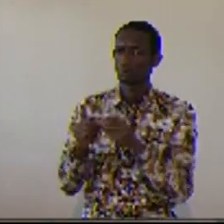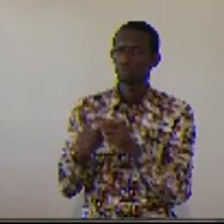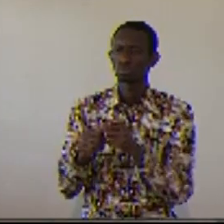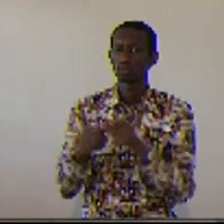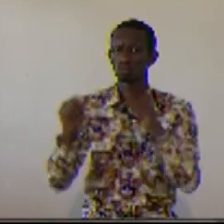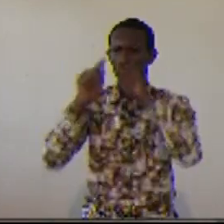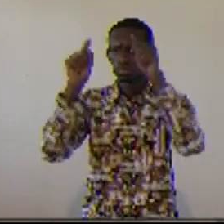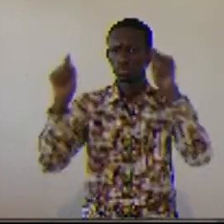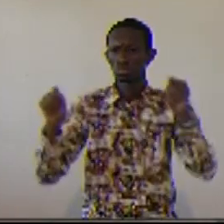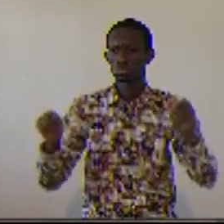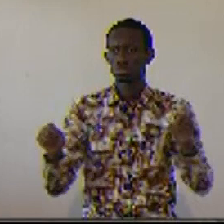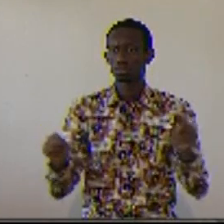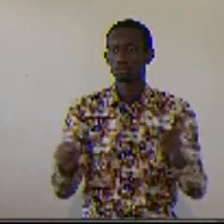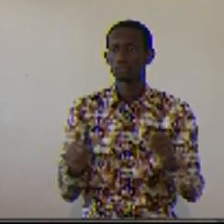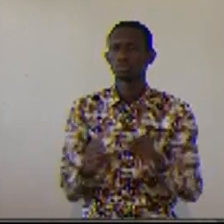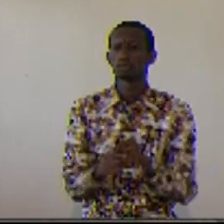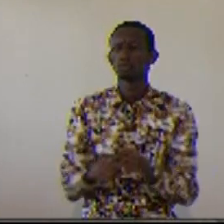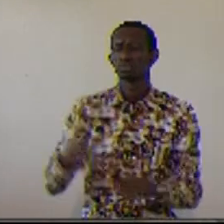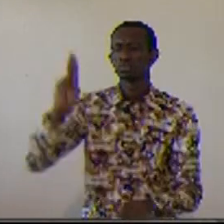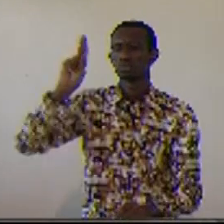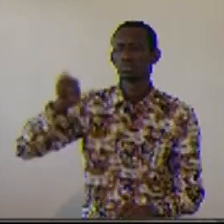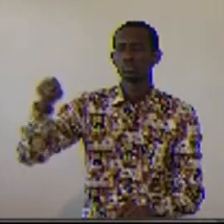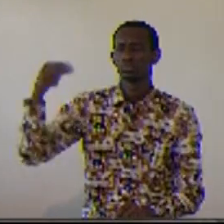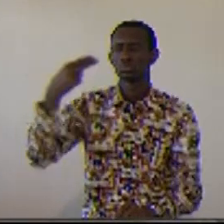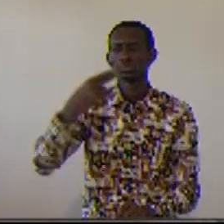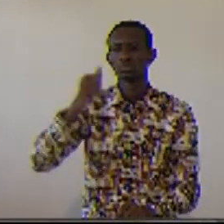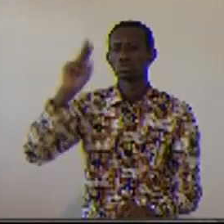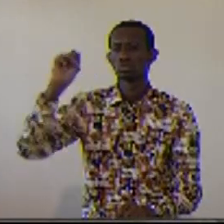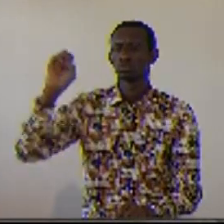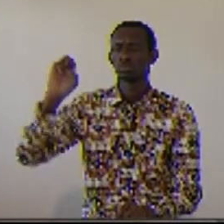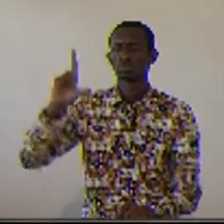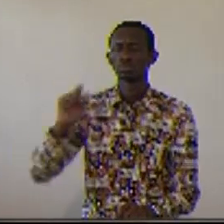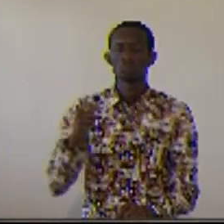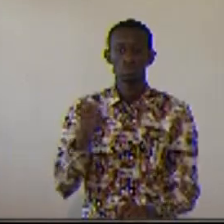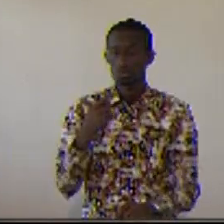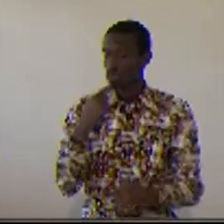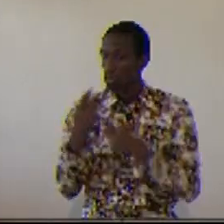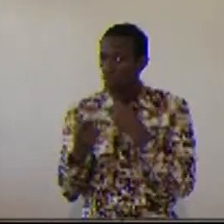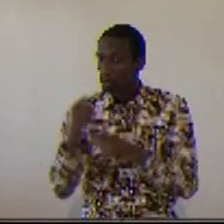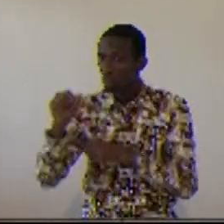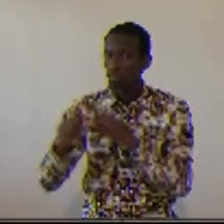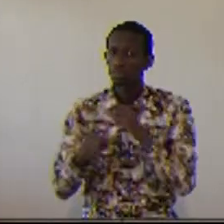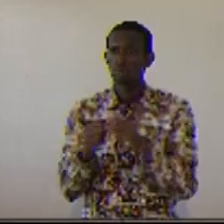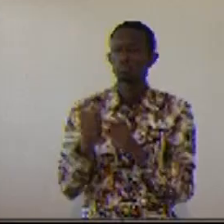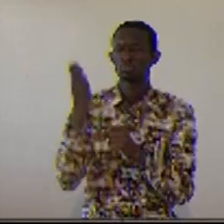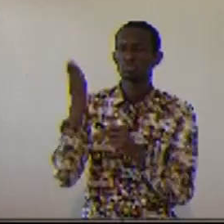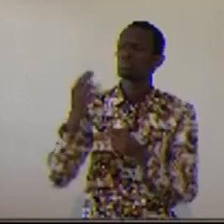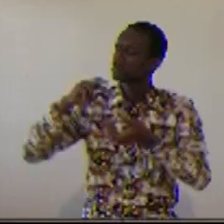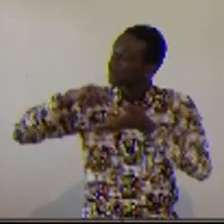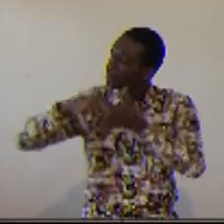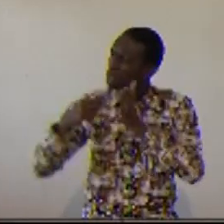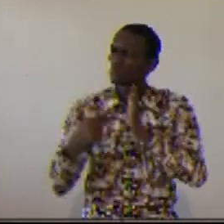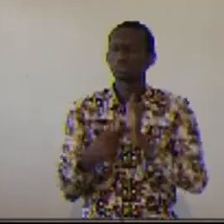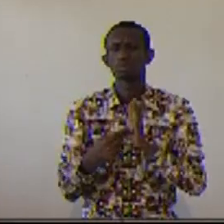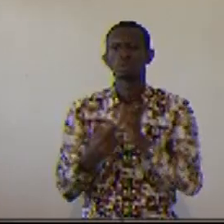of the phenol. Now, talking about this also explains the reactivity.